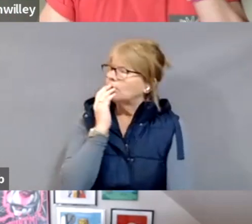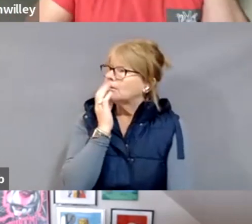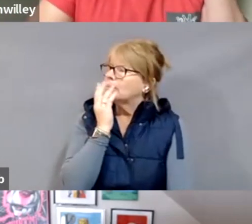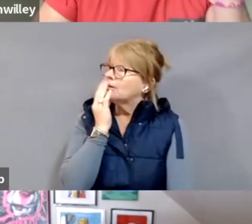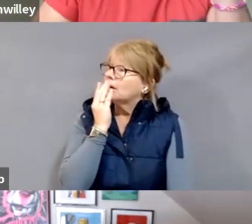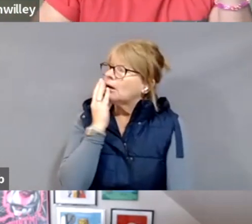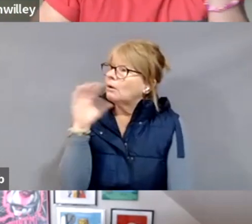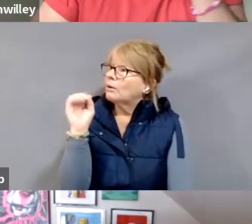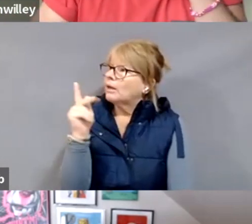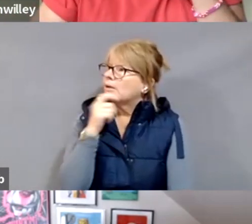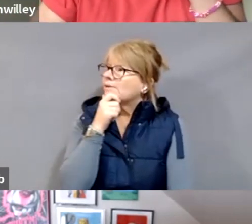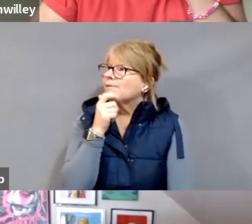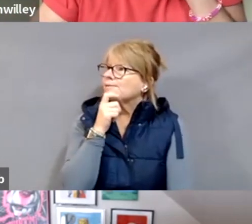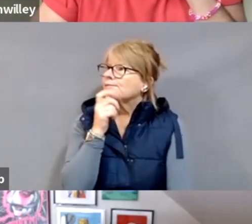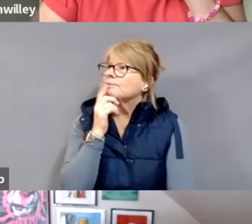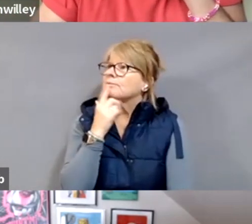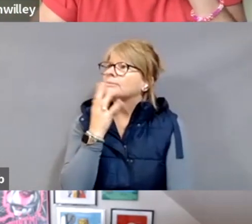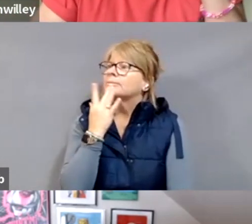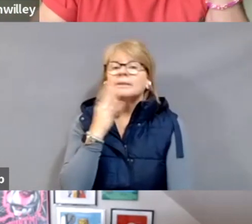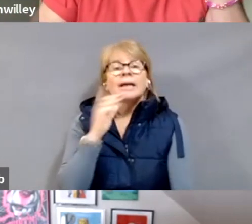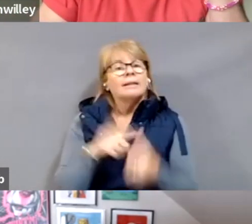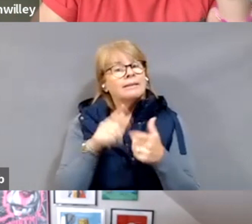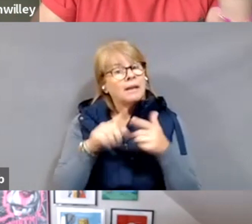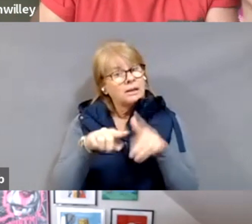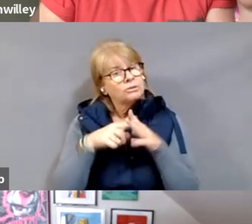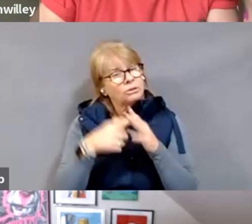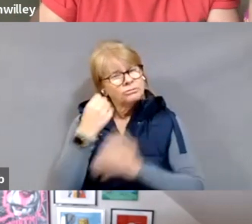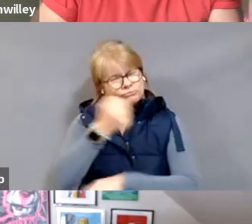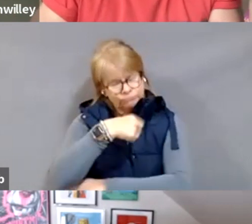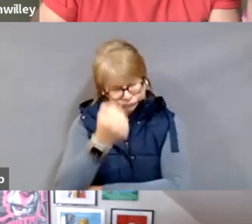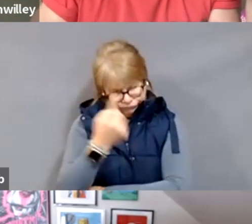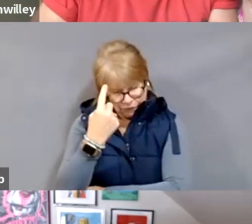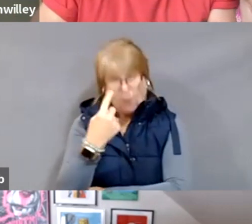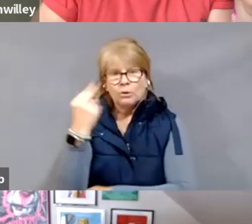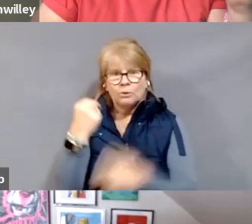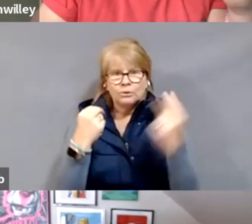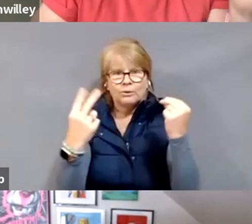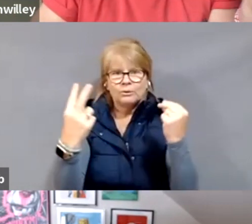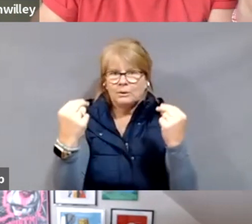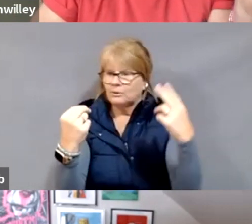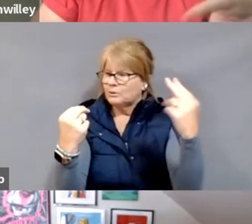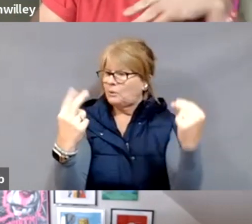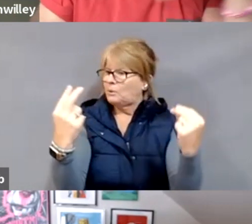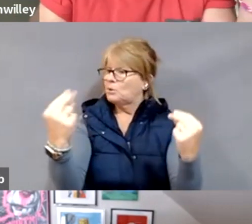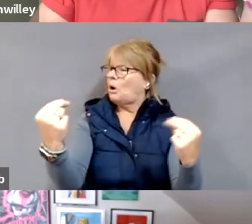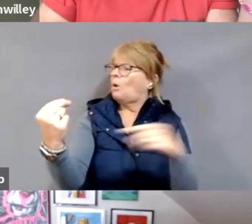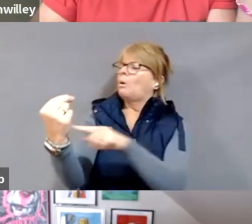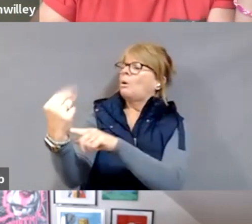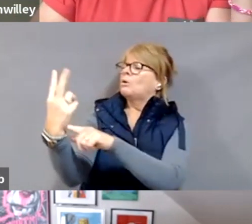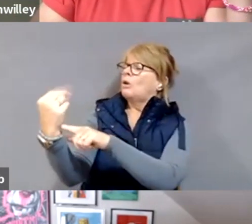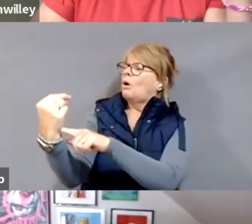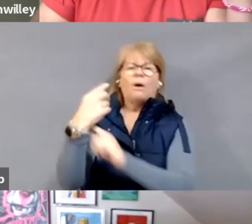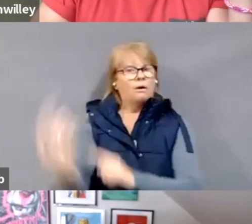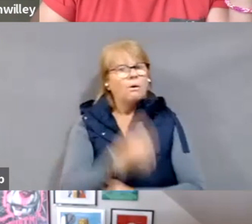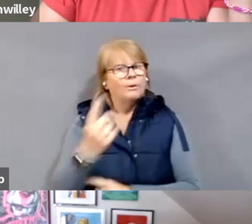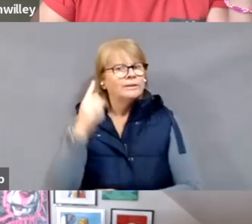I started to realize that there's a lot of no's. There's a lot of no's. No's are forever.